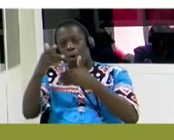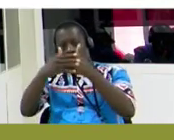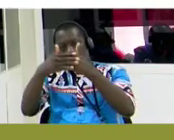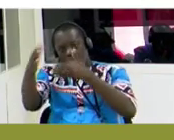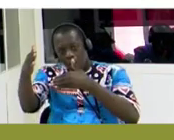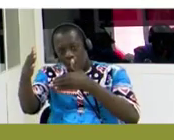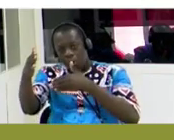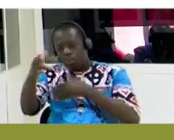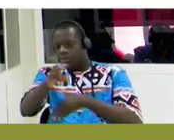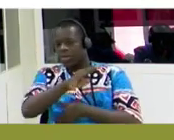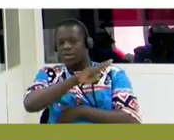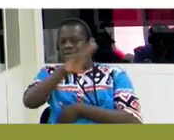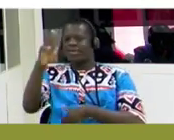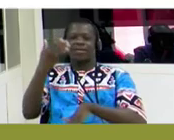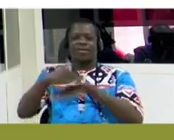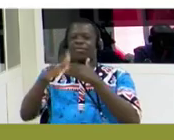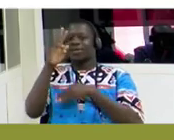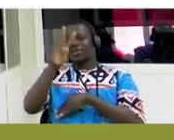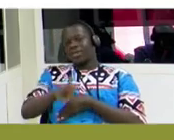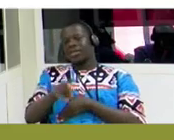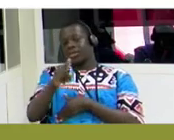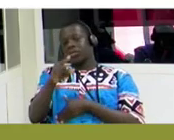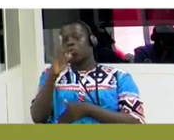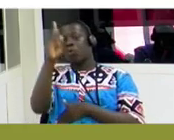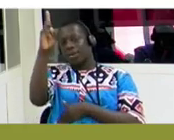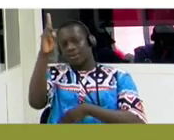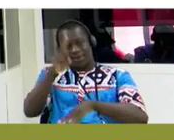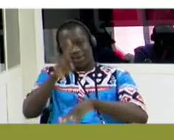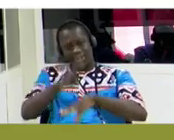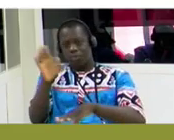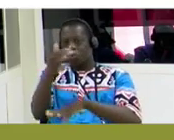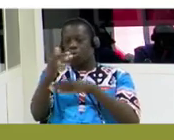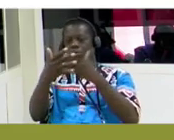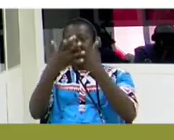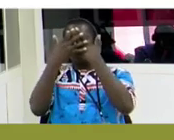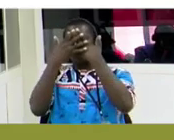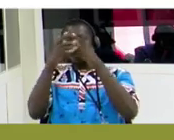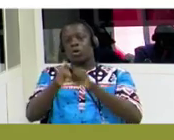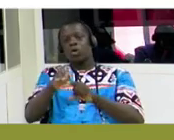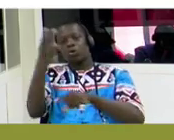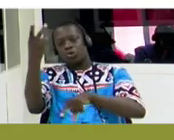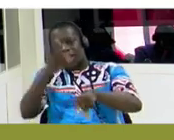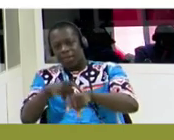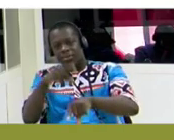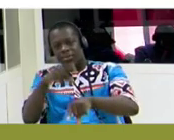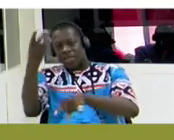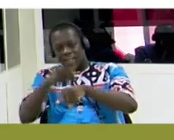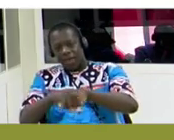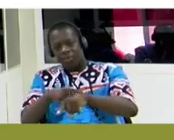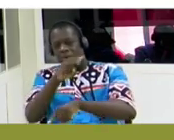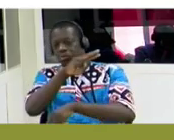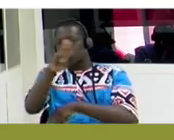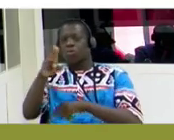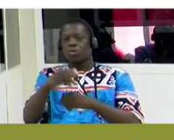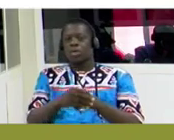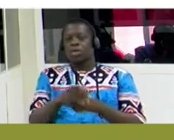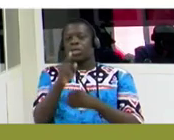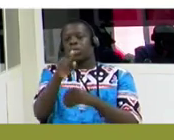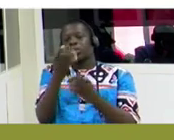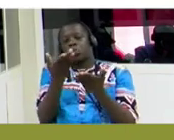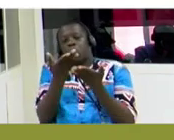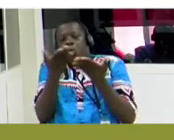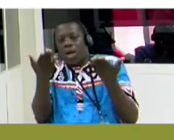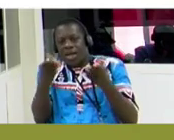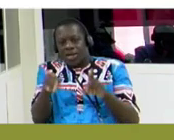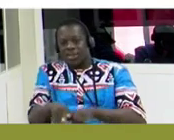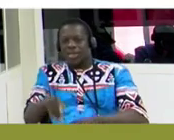mile two. Only once. I never go there twice, three, no. That's why this hammer or this electrical